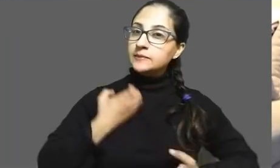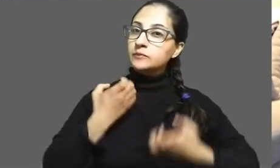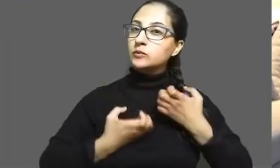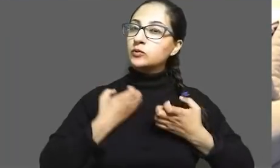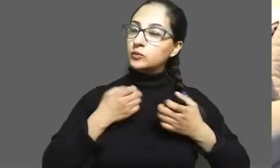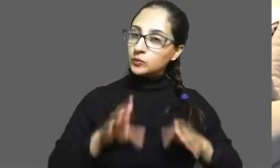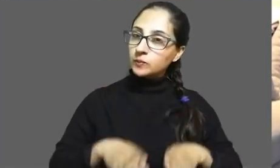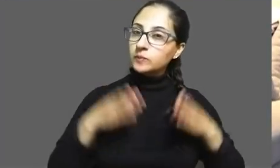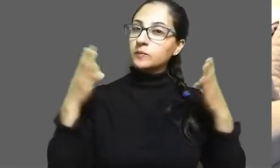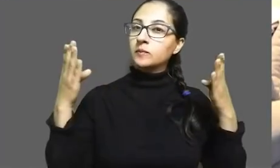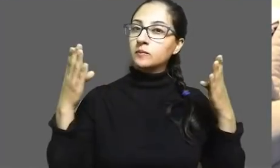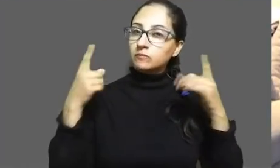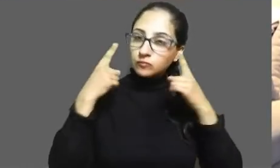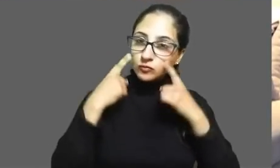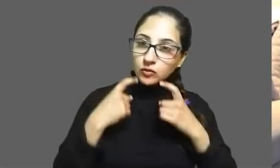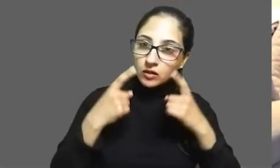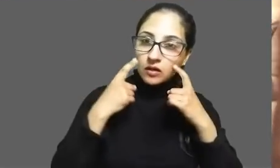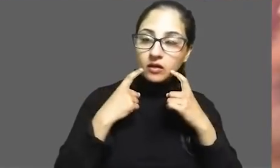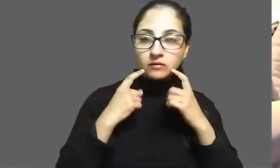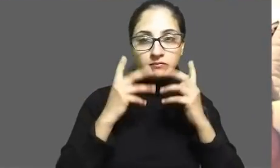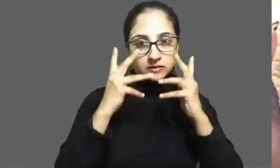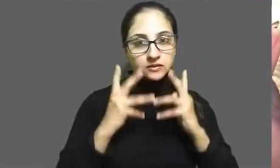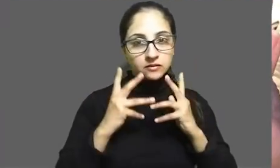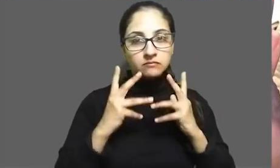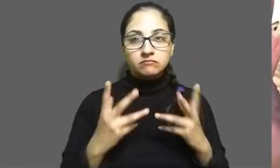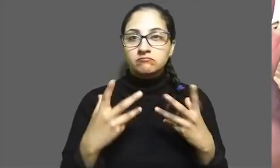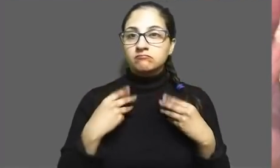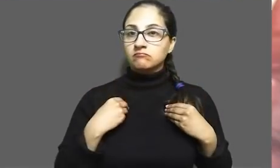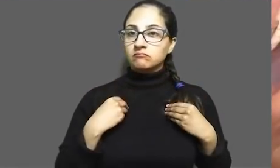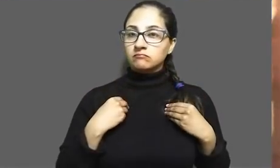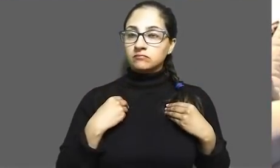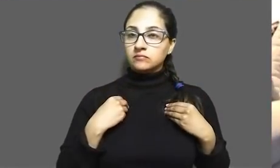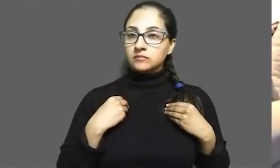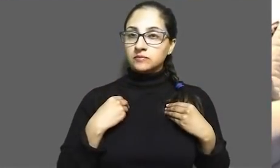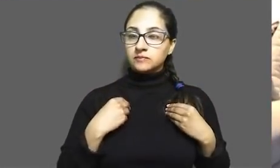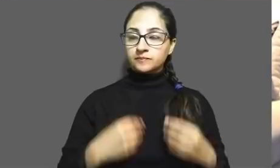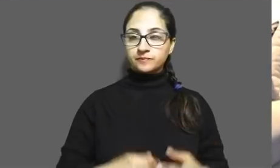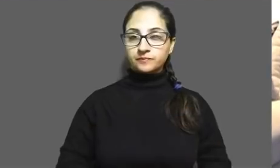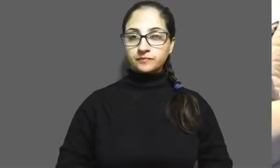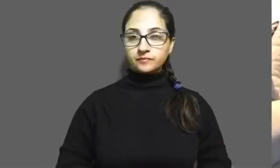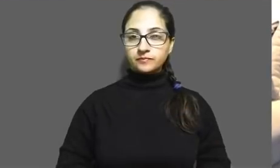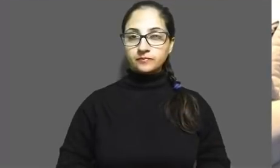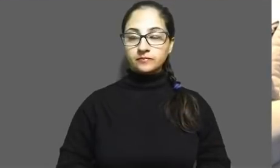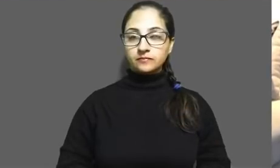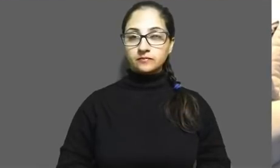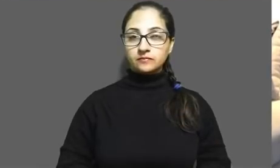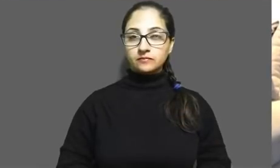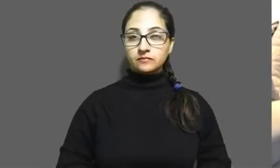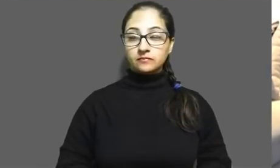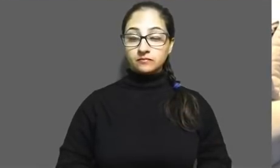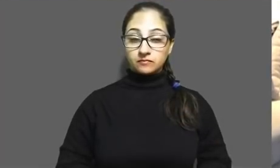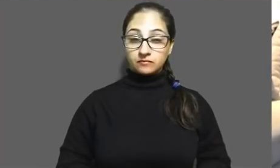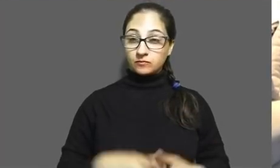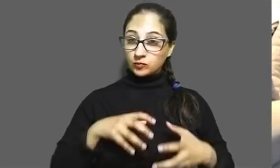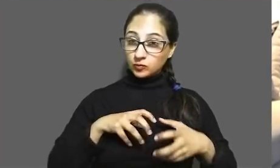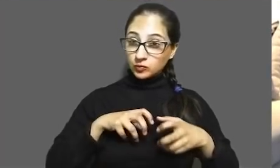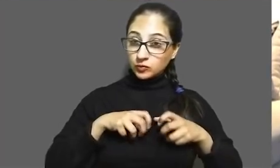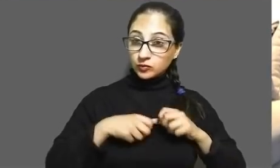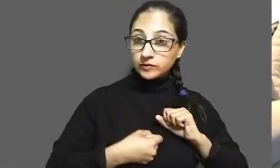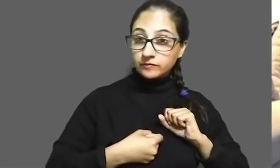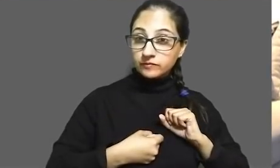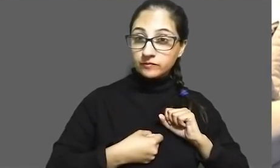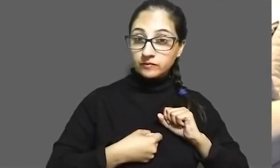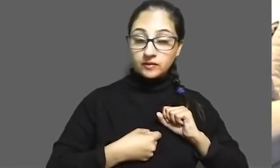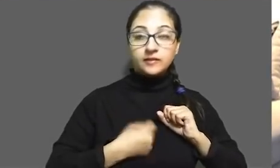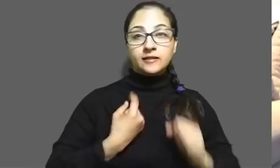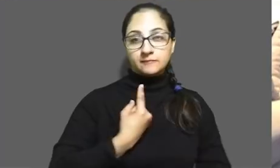Strategies such as simply let it happen rather than suppressing the feelings. It is okay